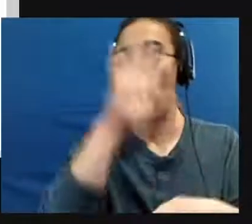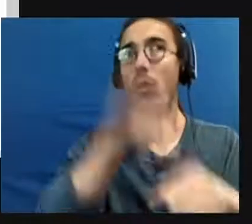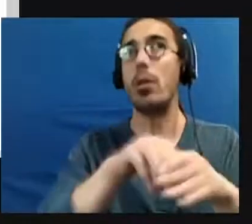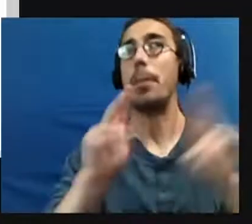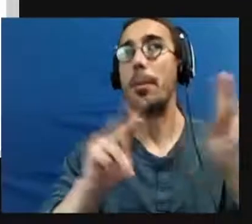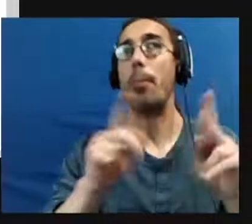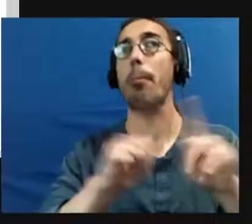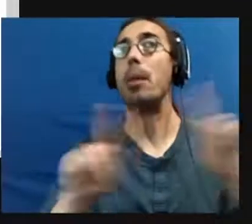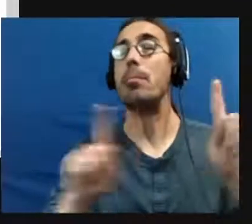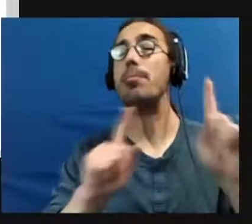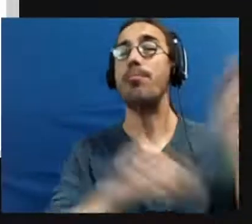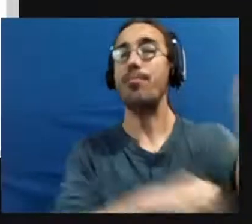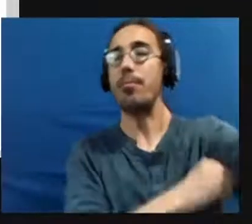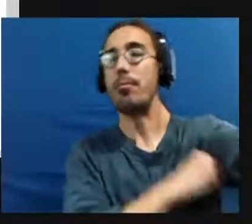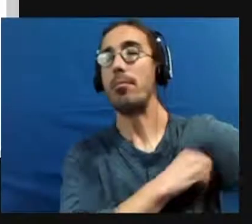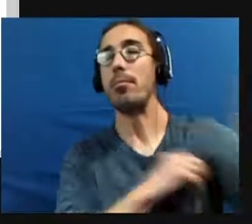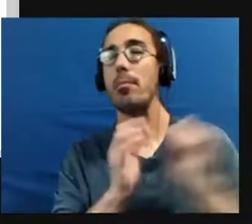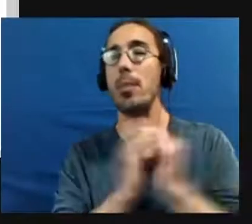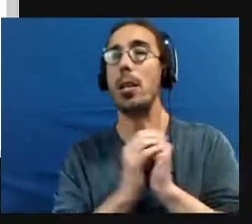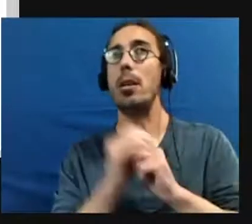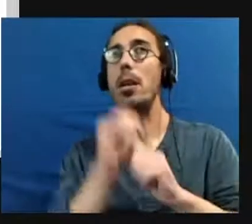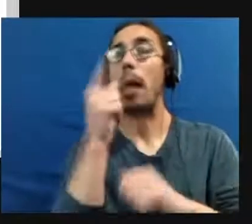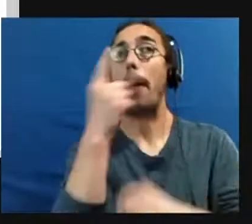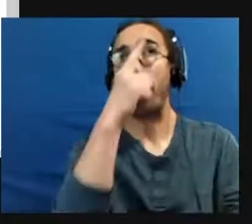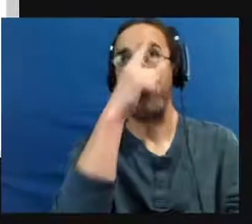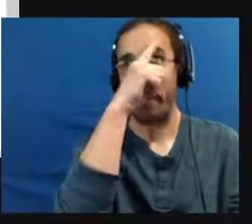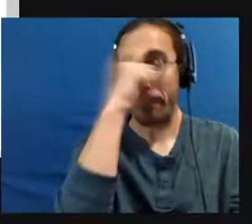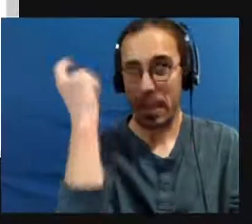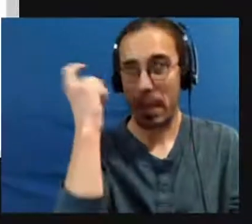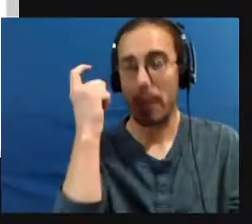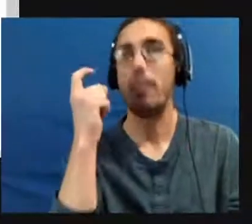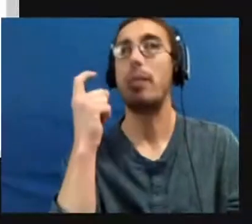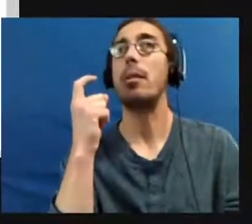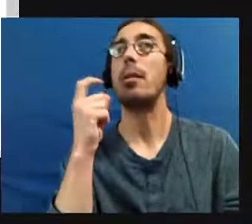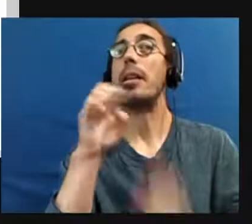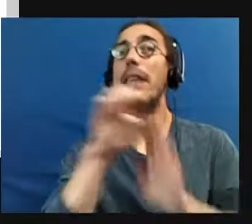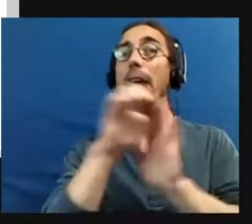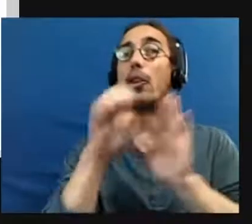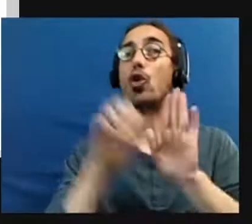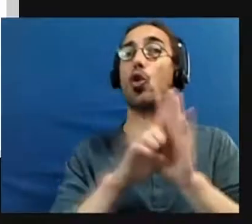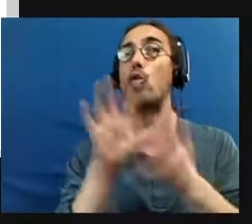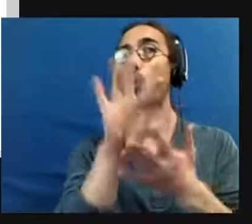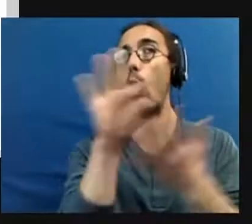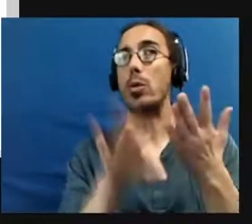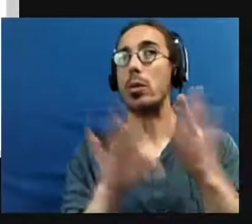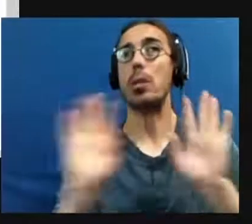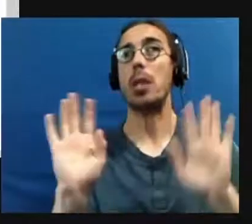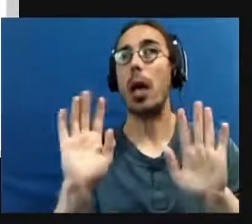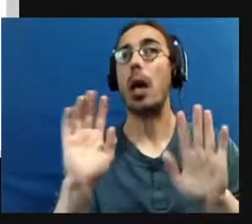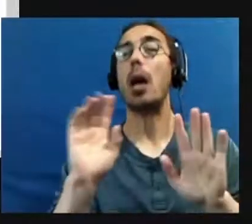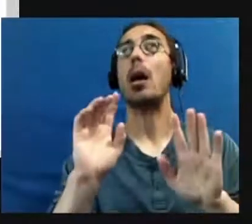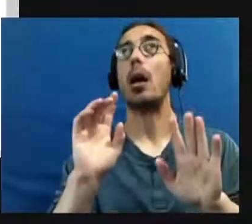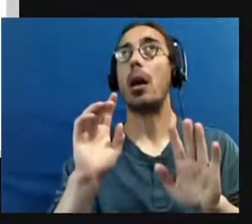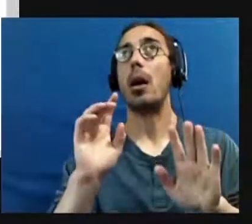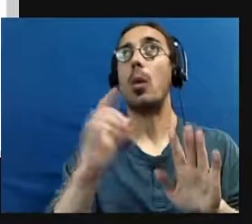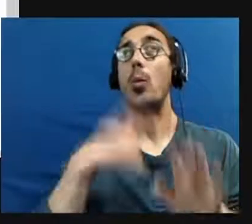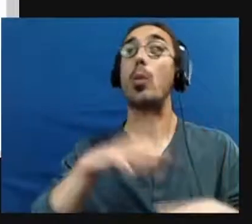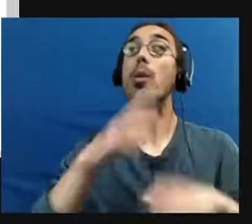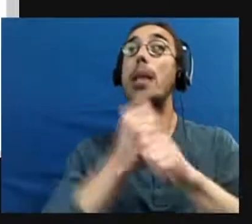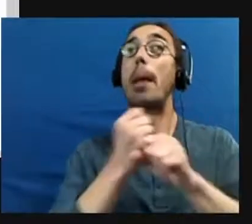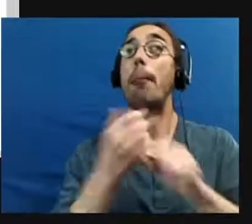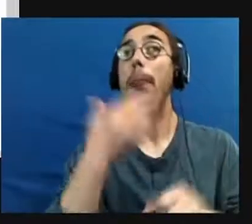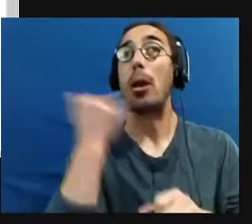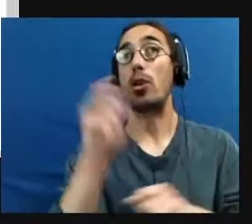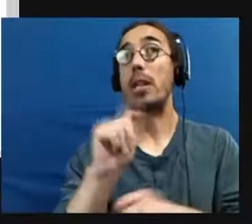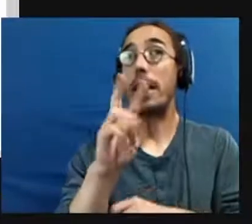But not just because it's, the ethical choice, we would actually be getting better TV and